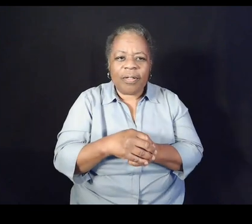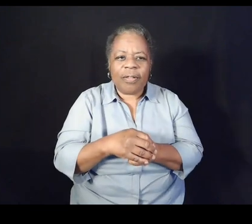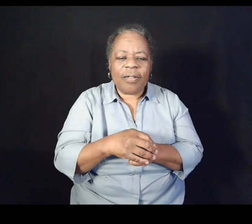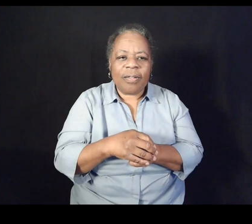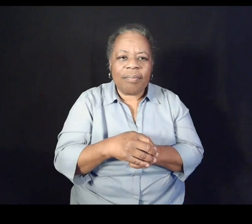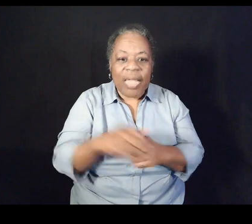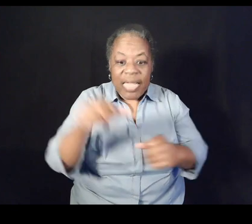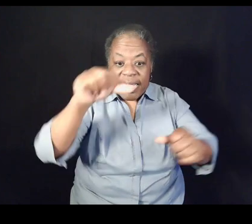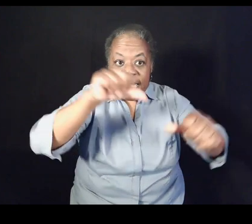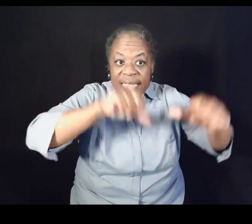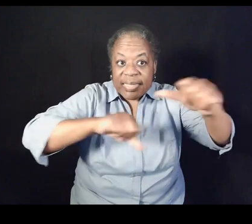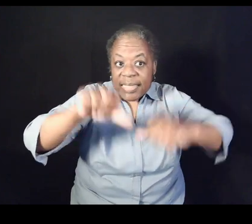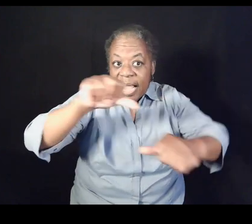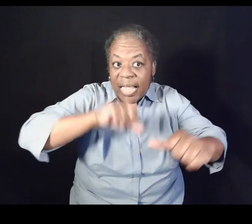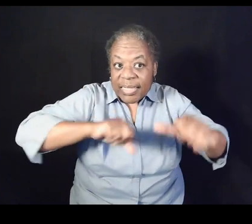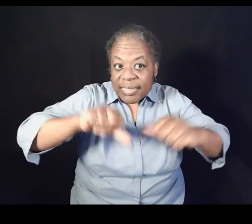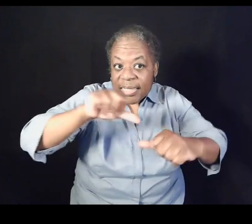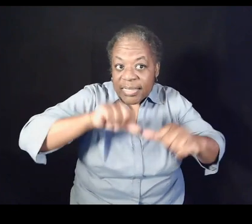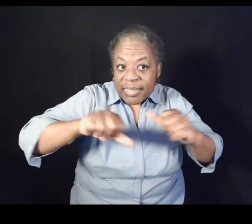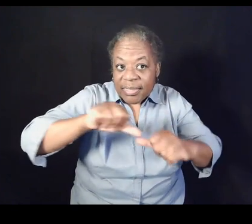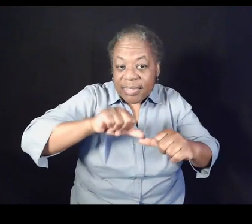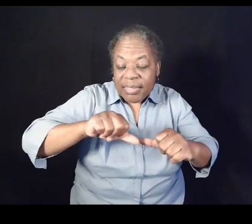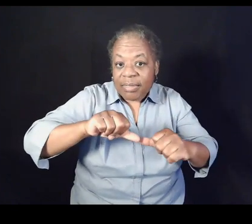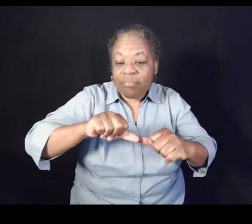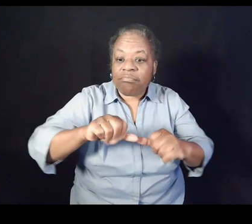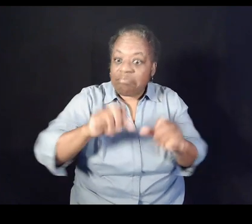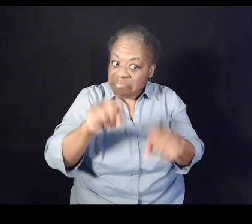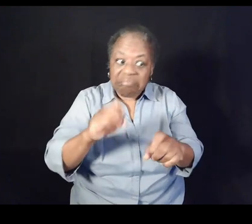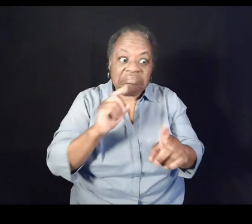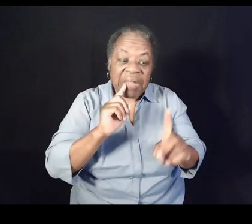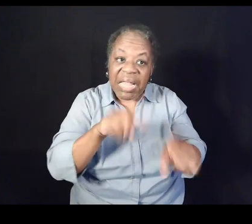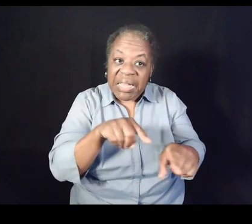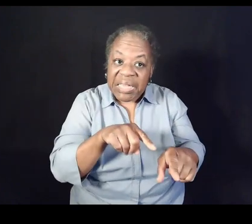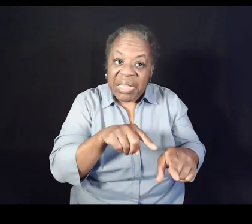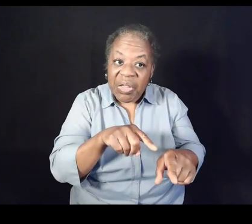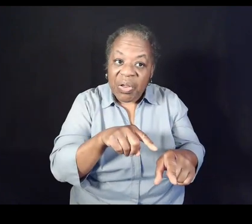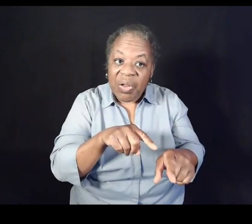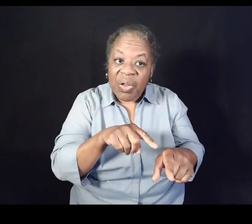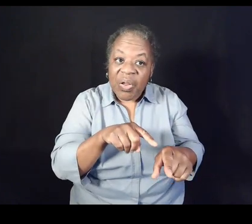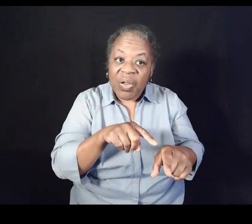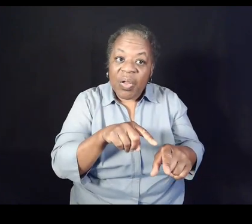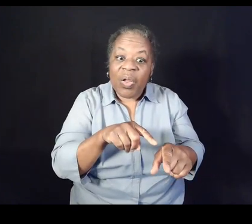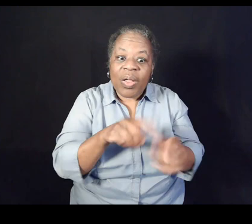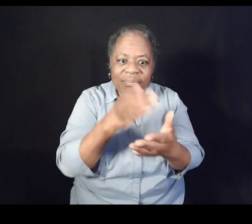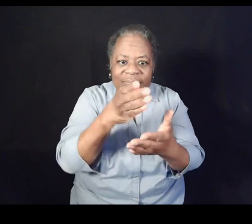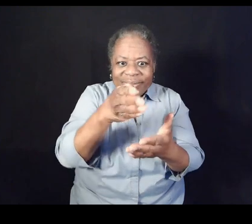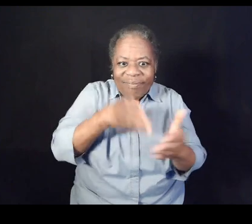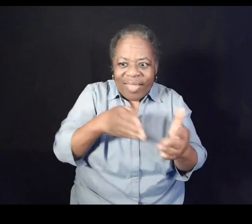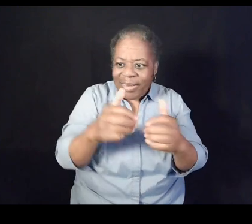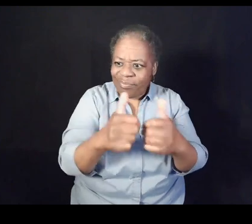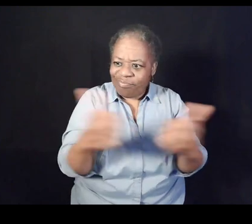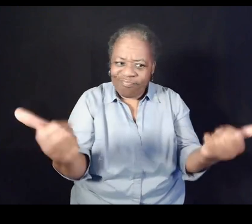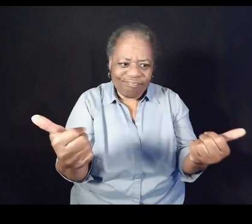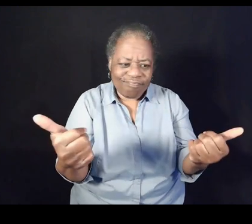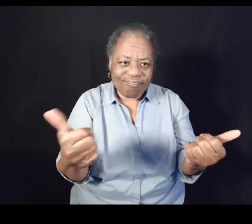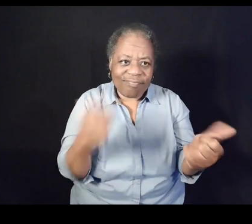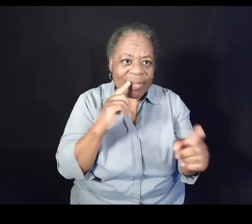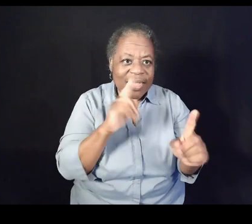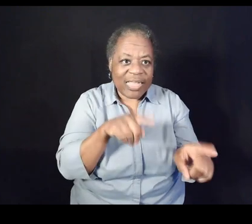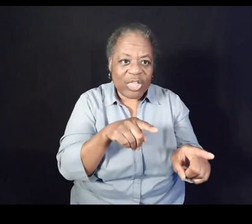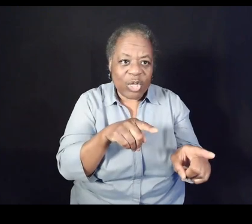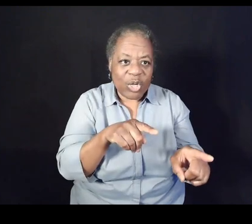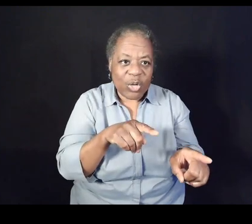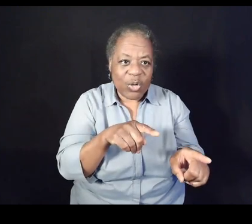Scientists who would seem to be in the best position to answer this question are pretty evenly divided on the answer.